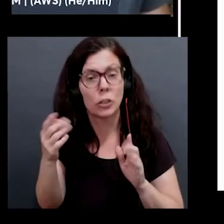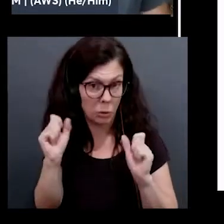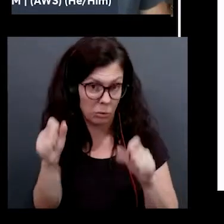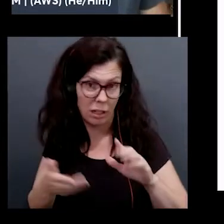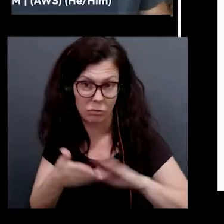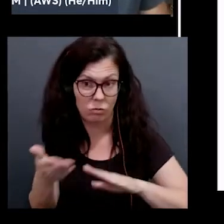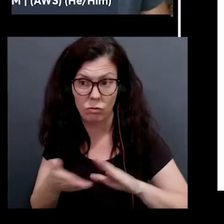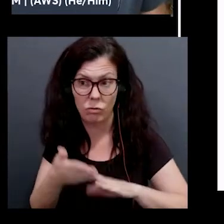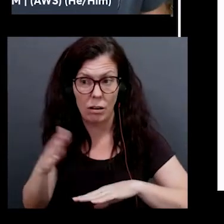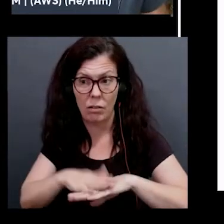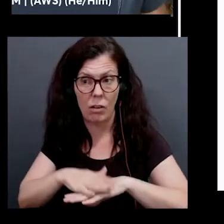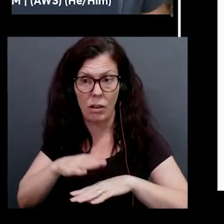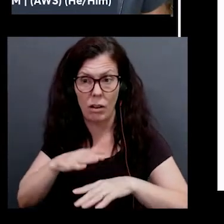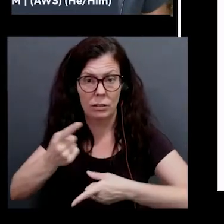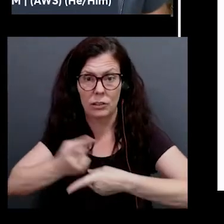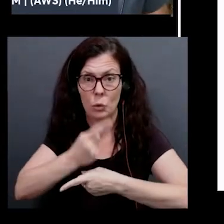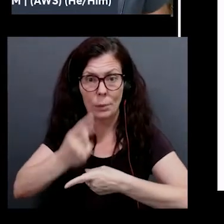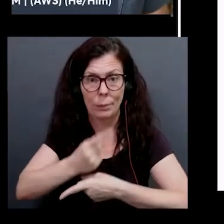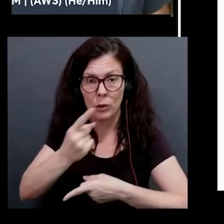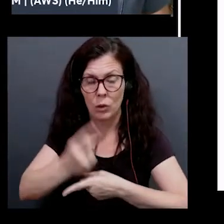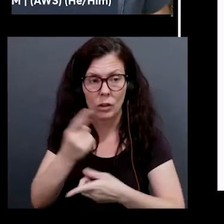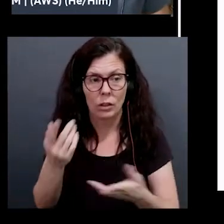a normal